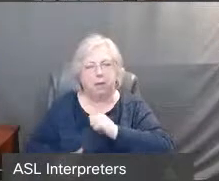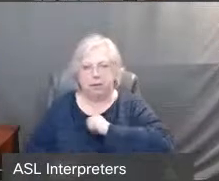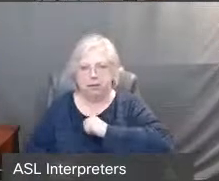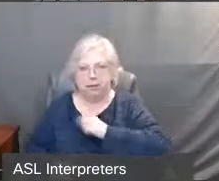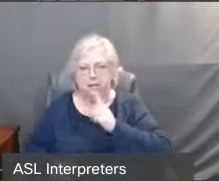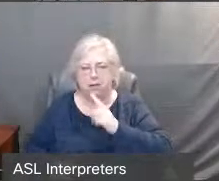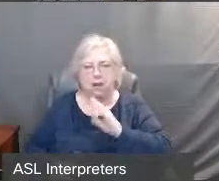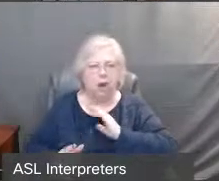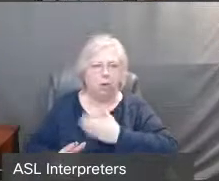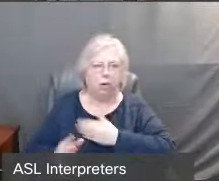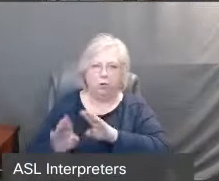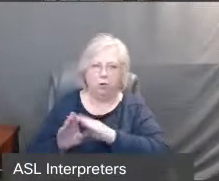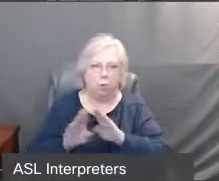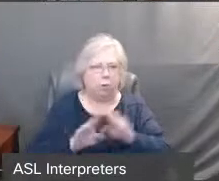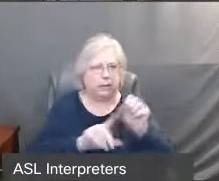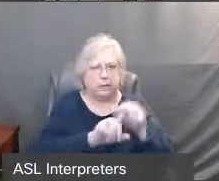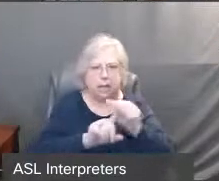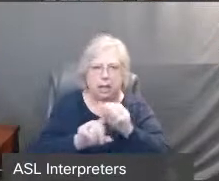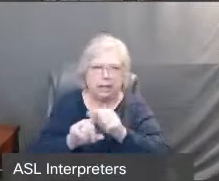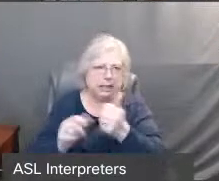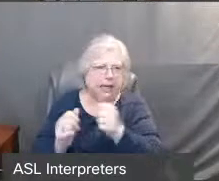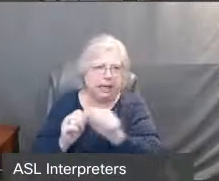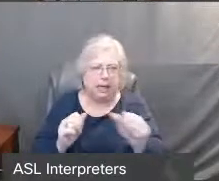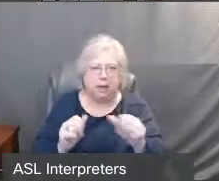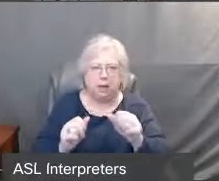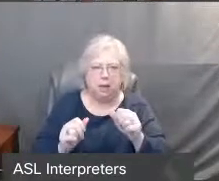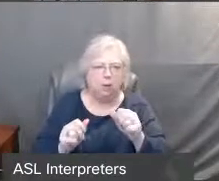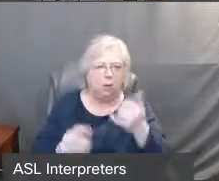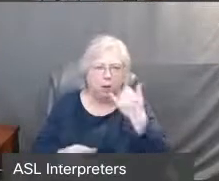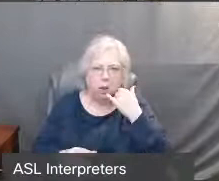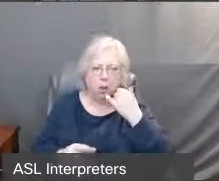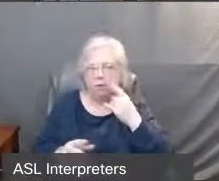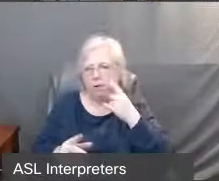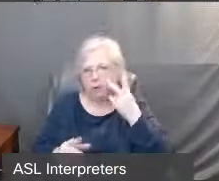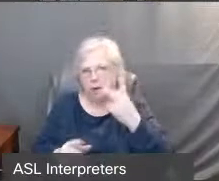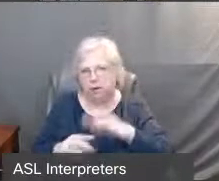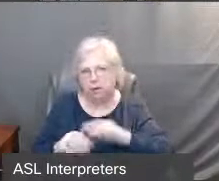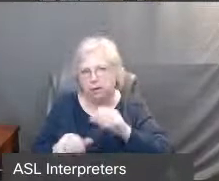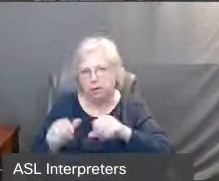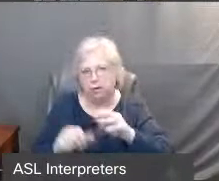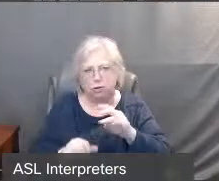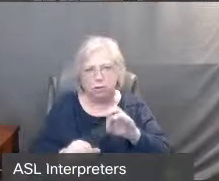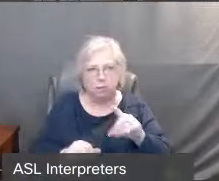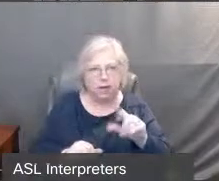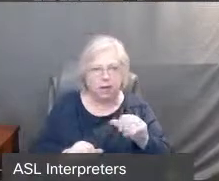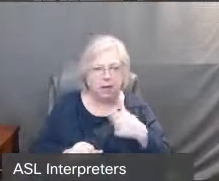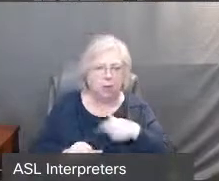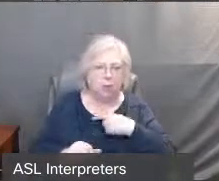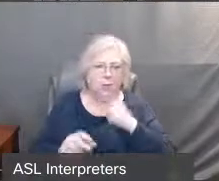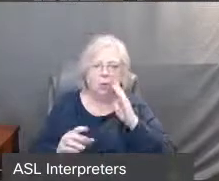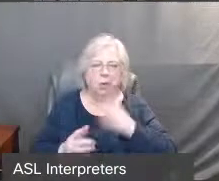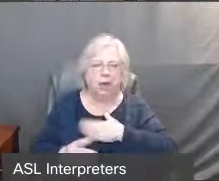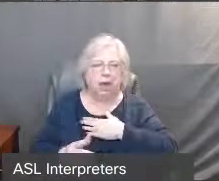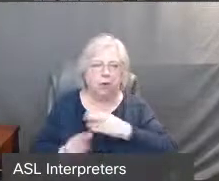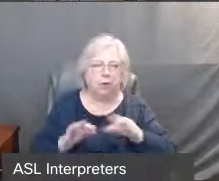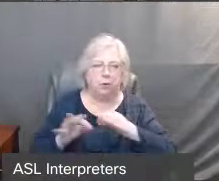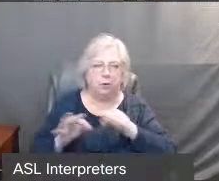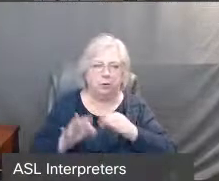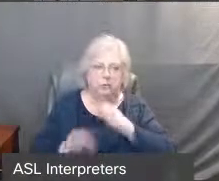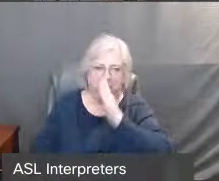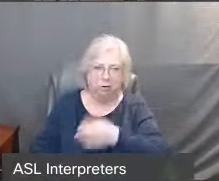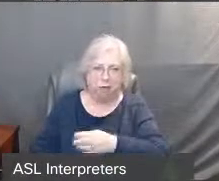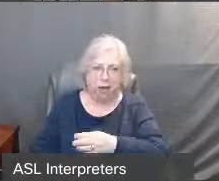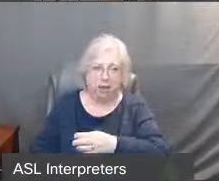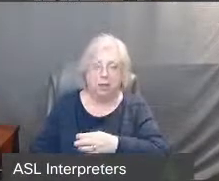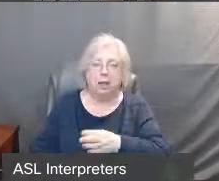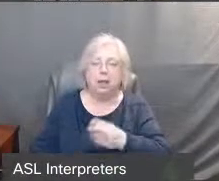doors, give us a call, take a look at social media, and we'll be happy to explain it very directly. Again,